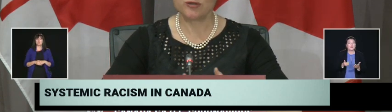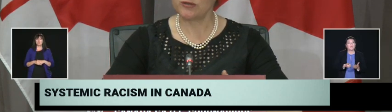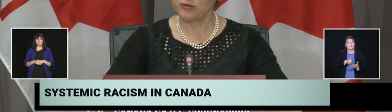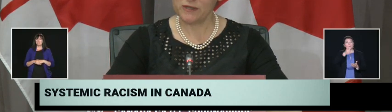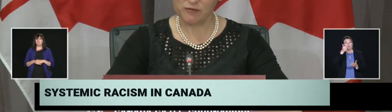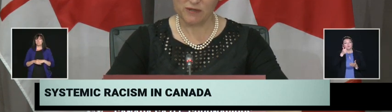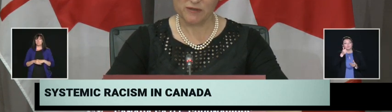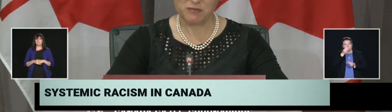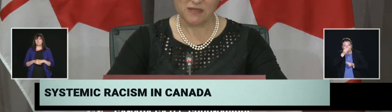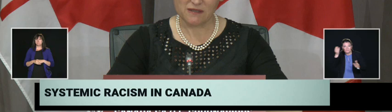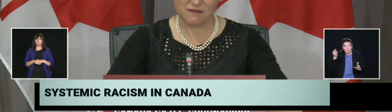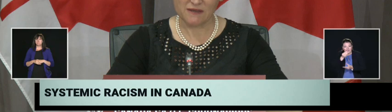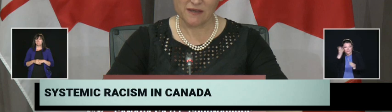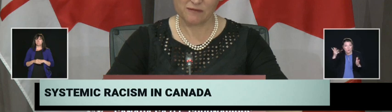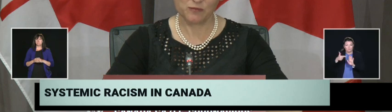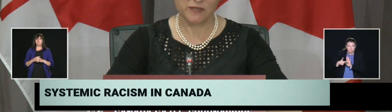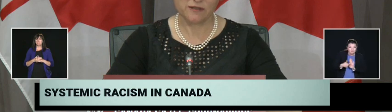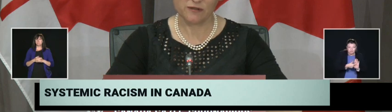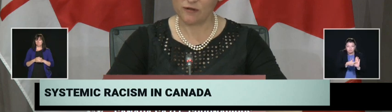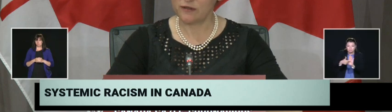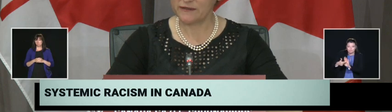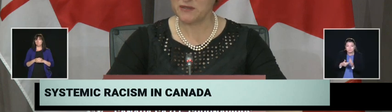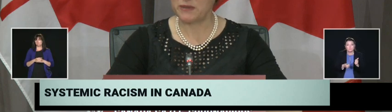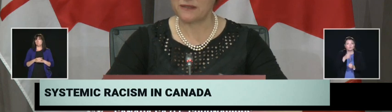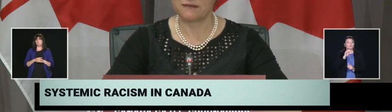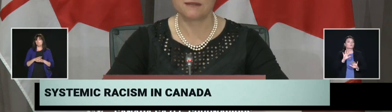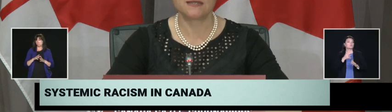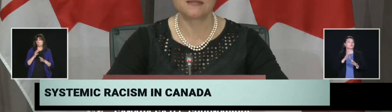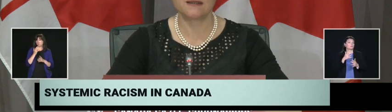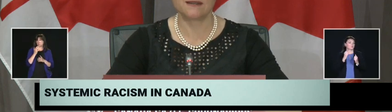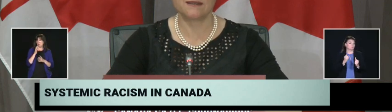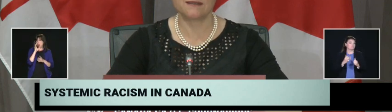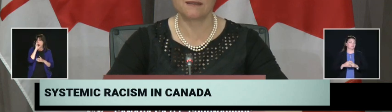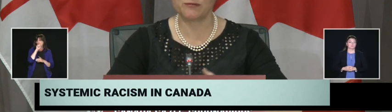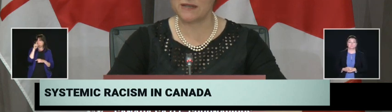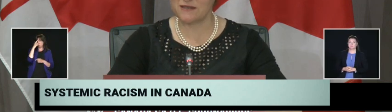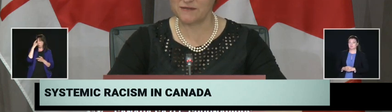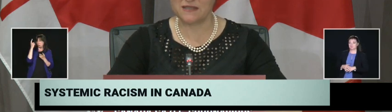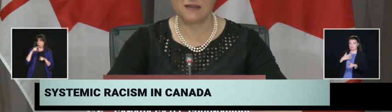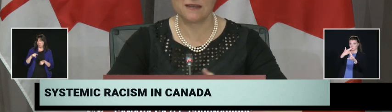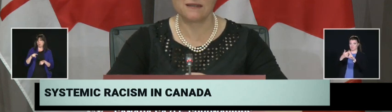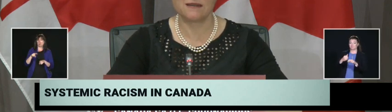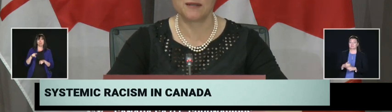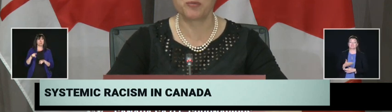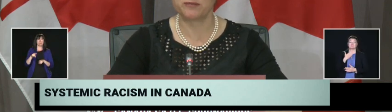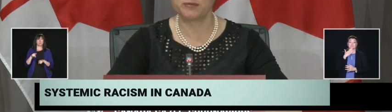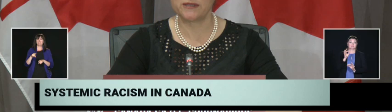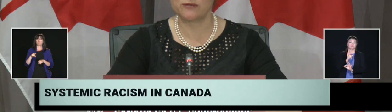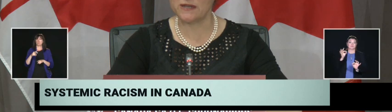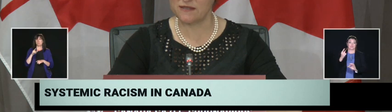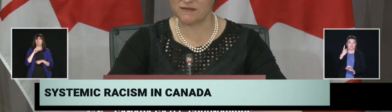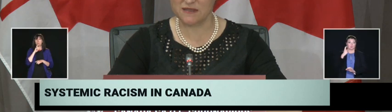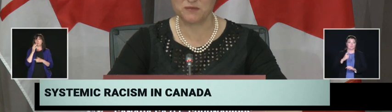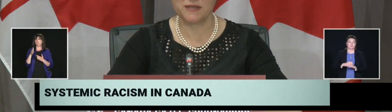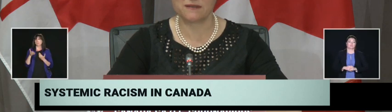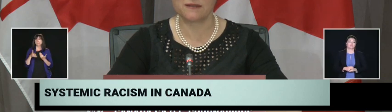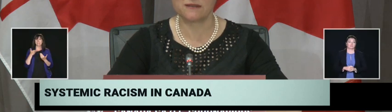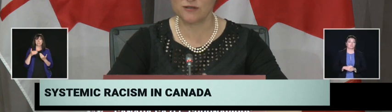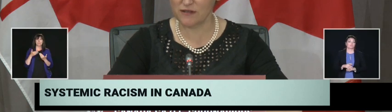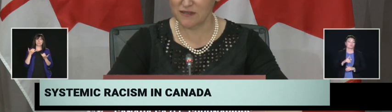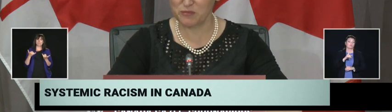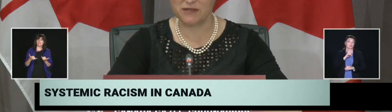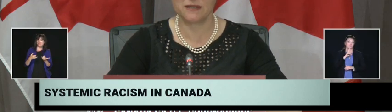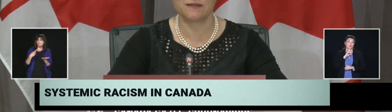I'm sure you would agree with me that we could all spend the rest of today and probably the rest of this